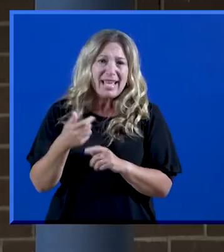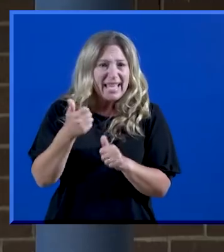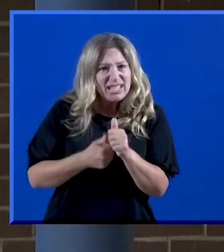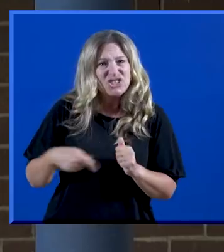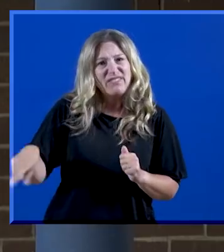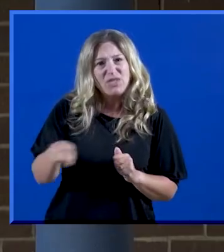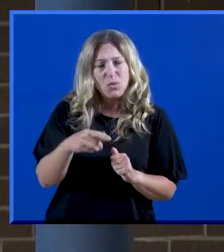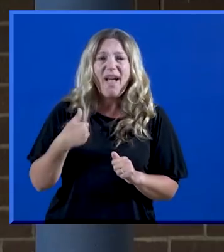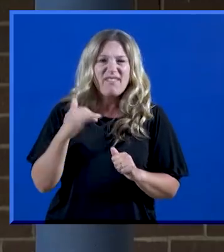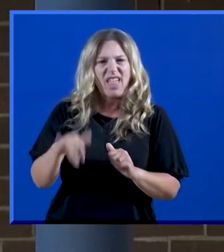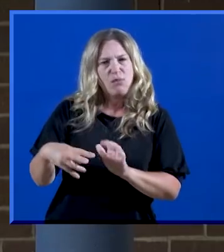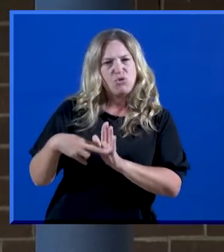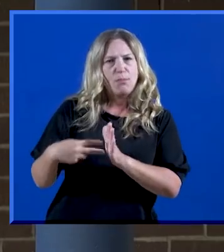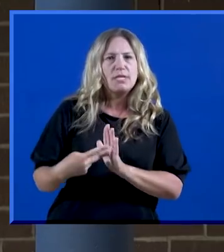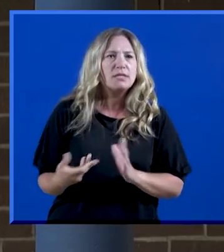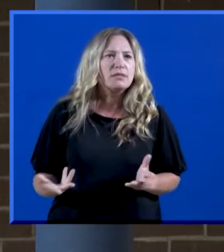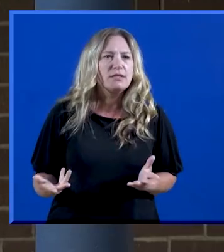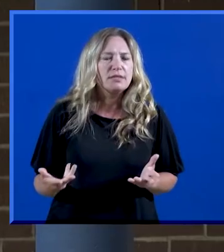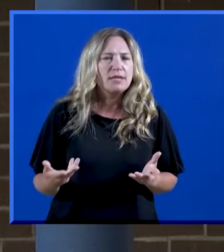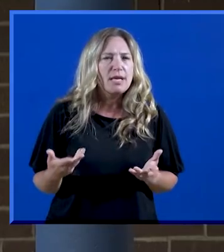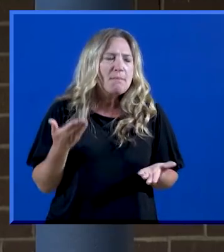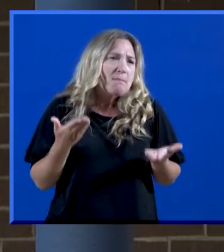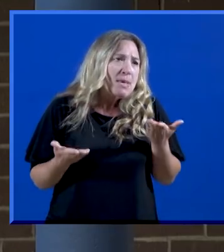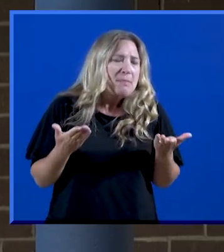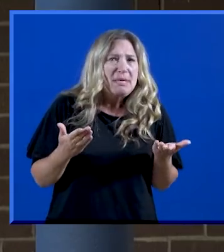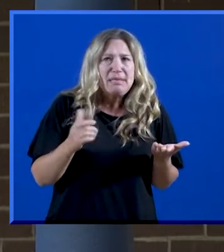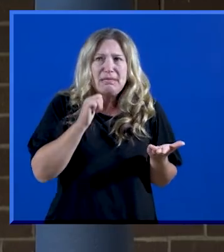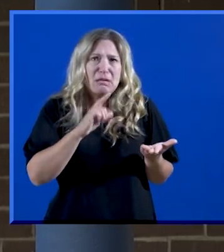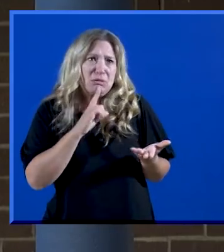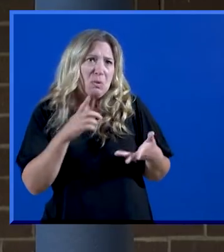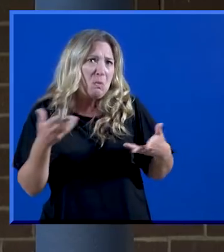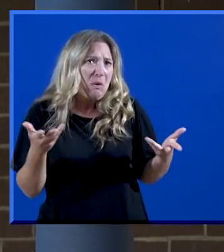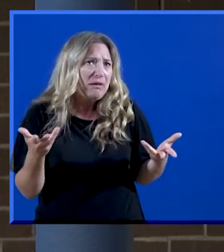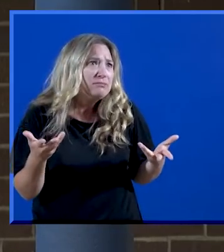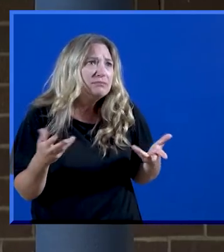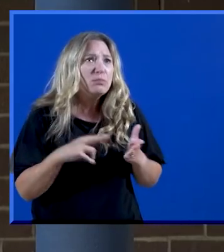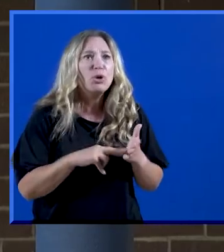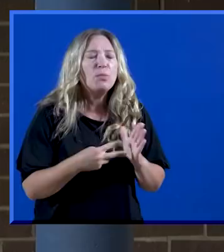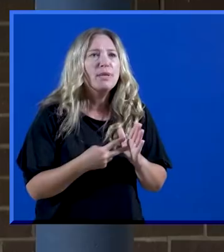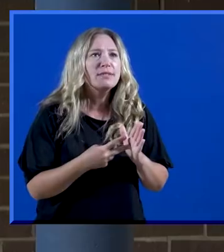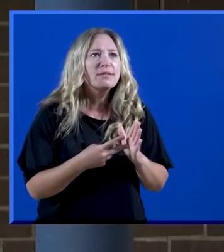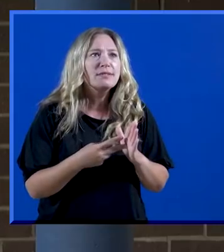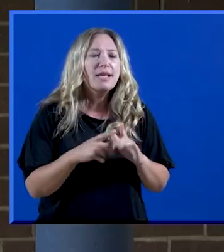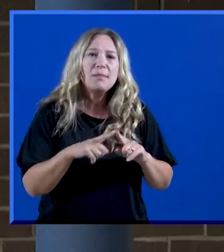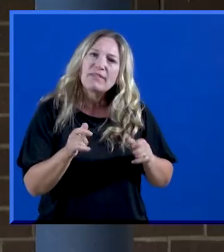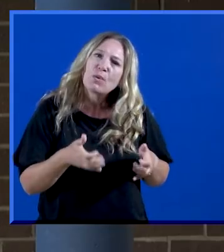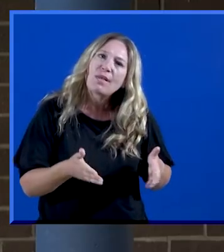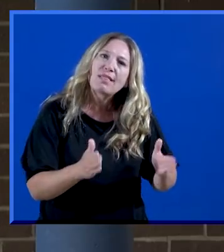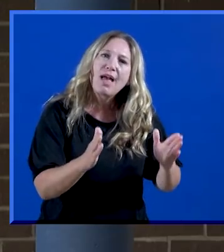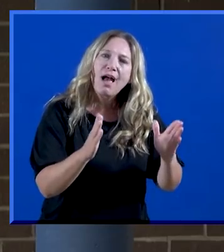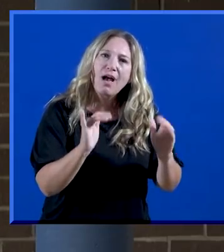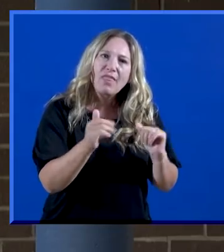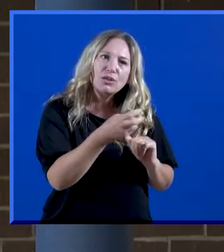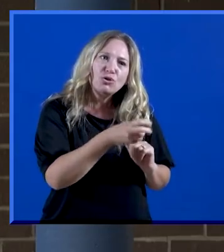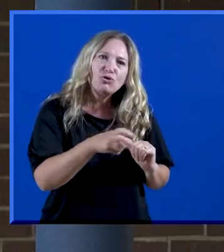all, each of you have a purpose. While you may be uncertain of the purpose right now, if you allow the transition to